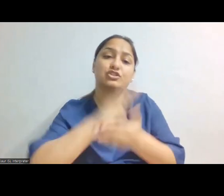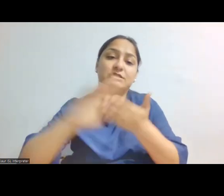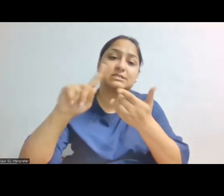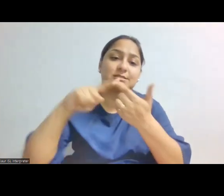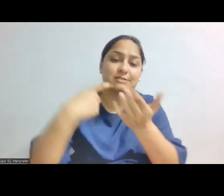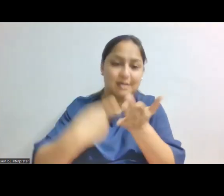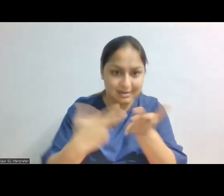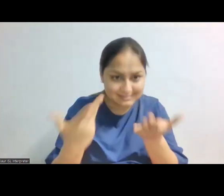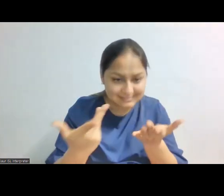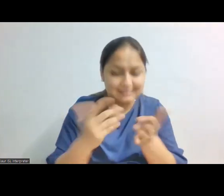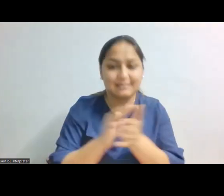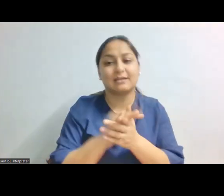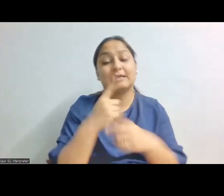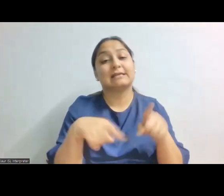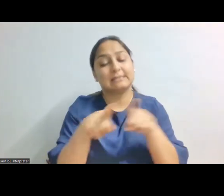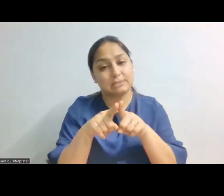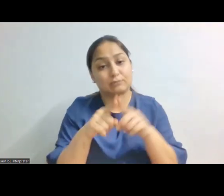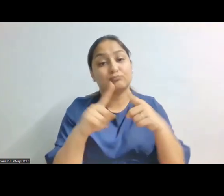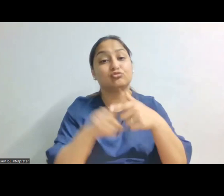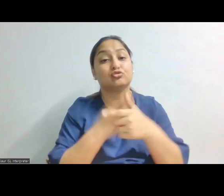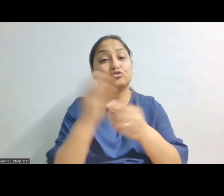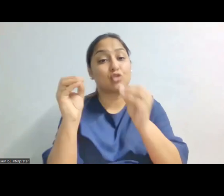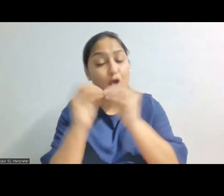area, on-the-job training and apprenticeship